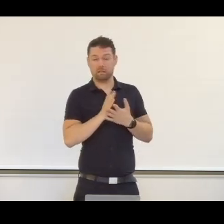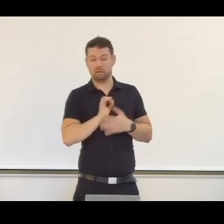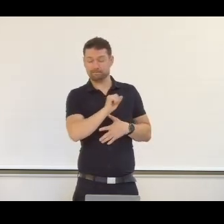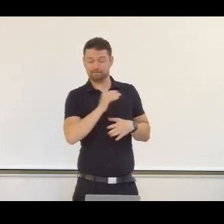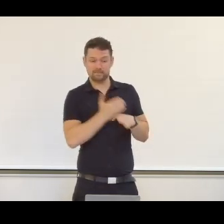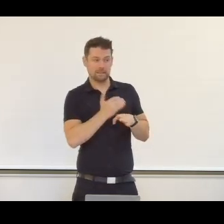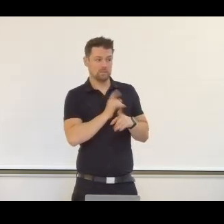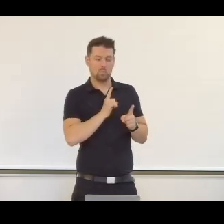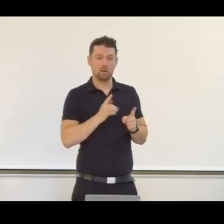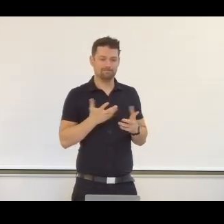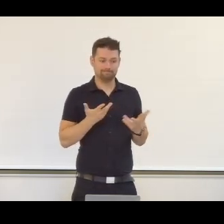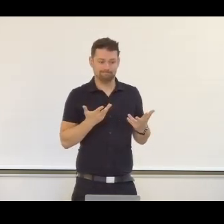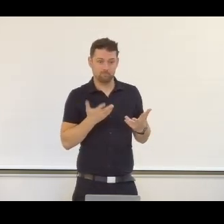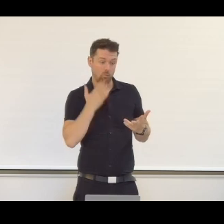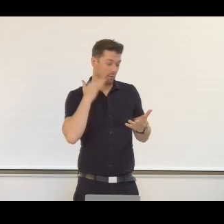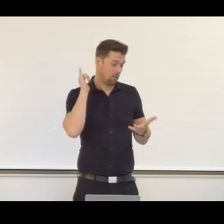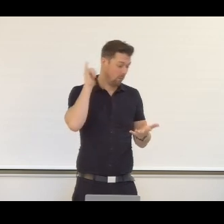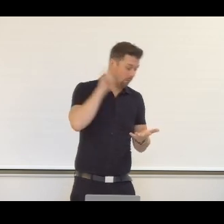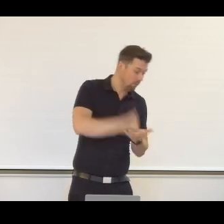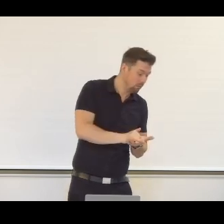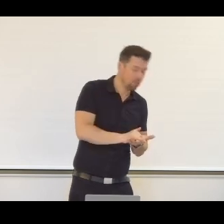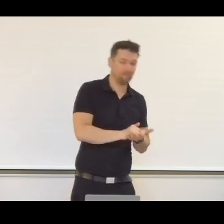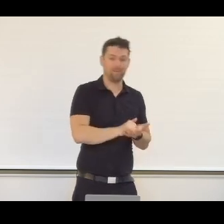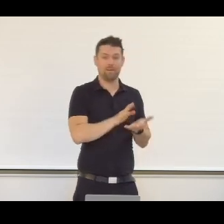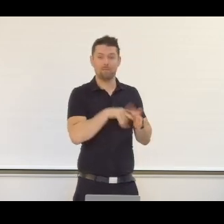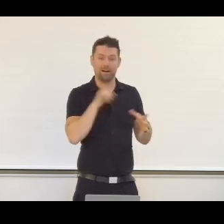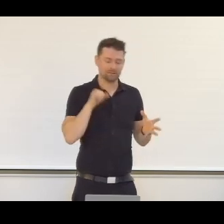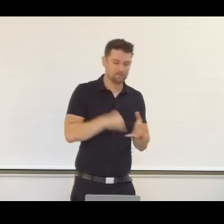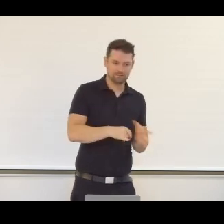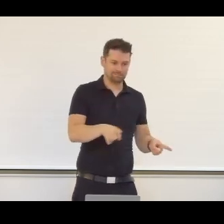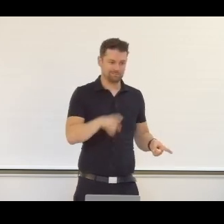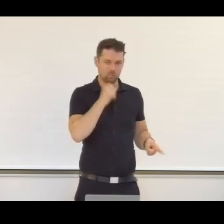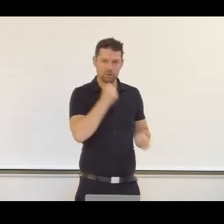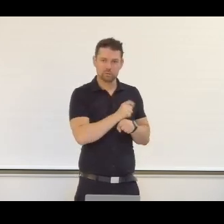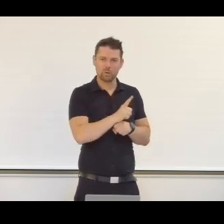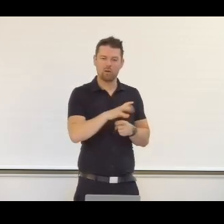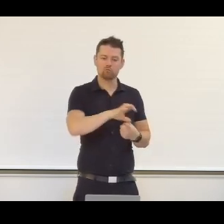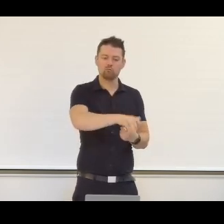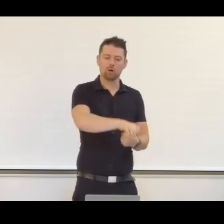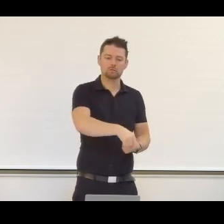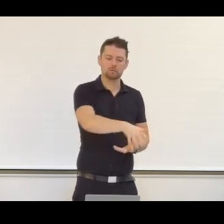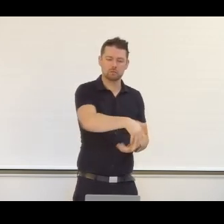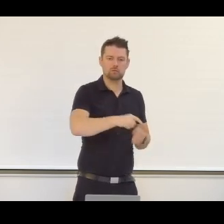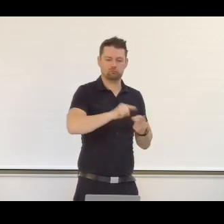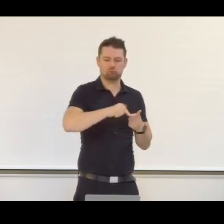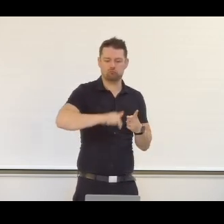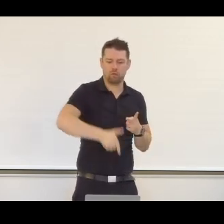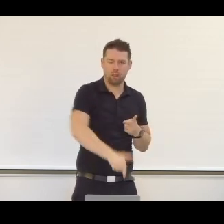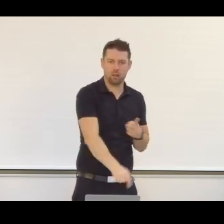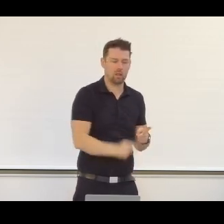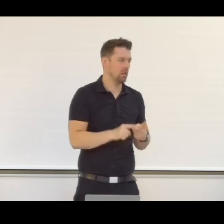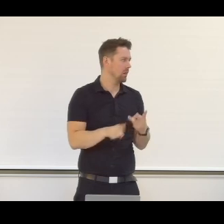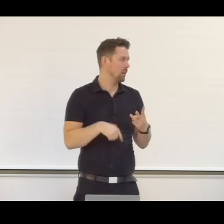were what you would do when you arrive on your place on Mars: collect some rocks, drill some holes, say a